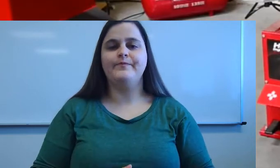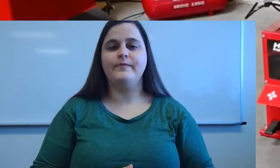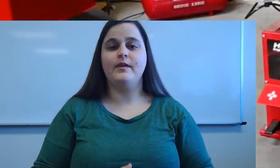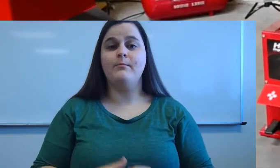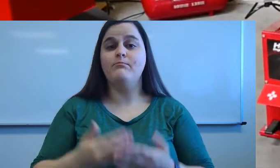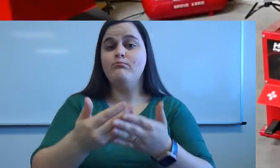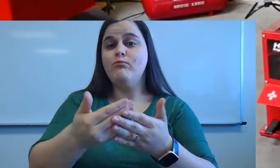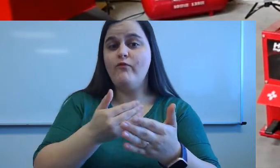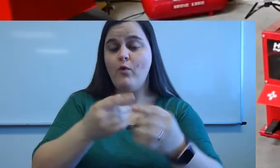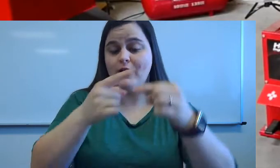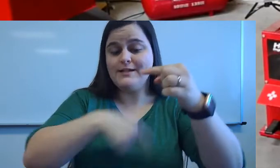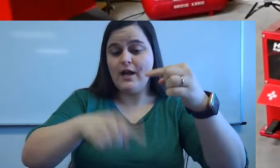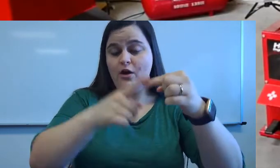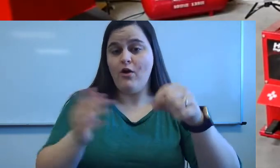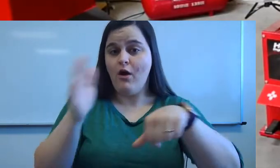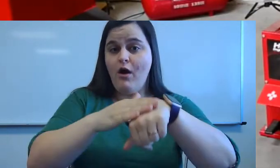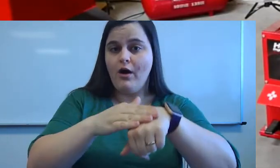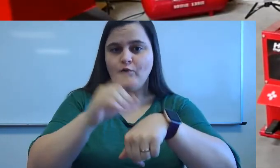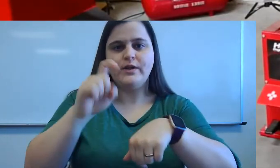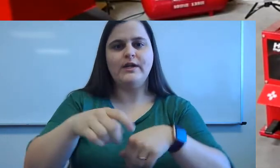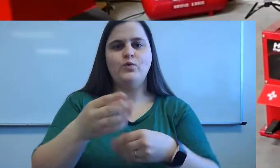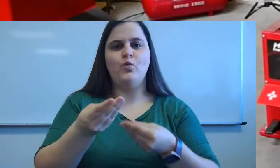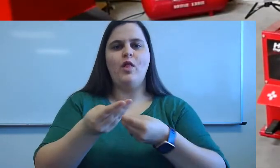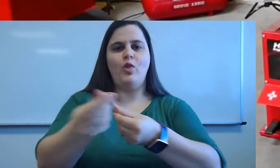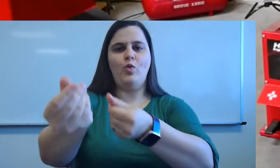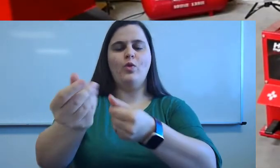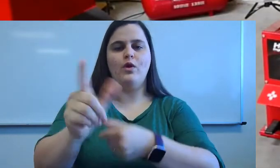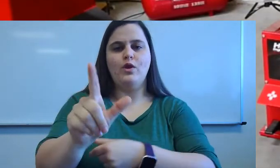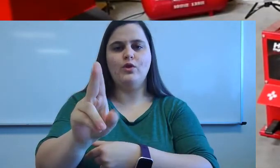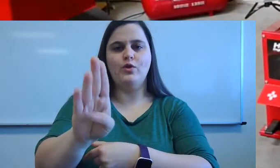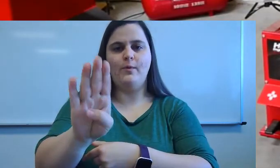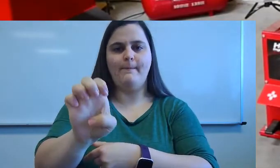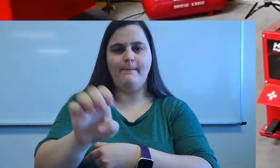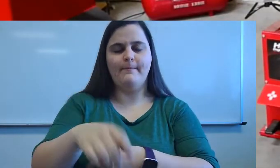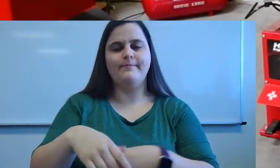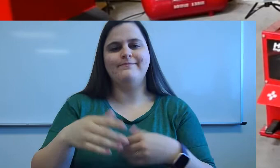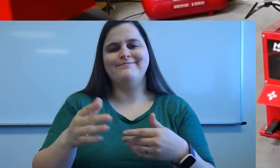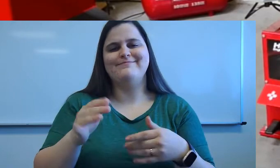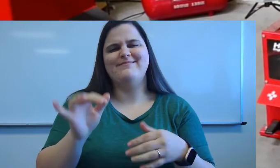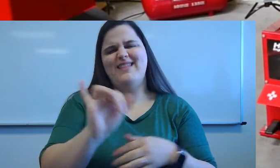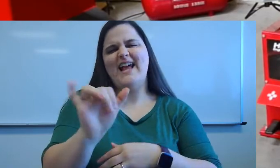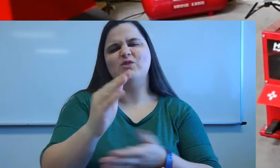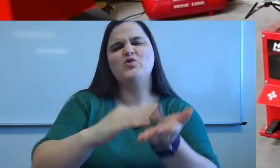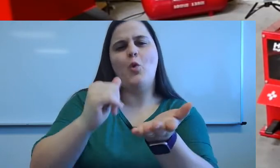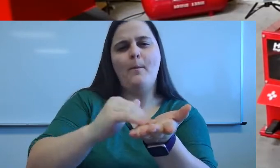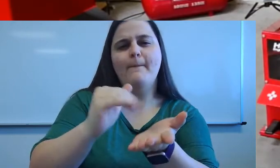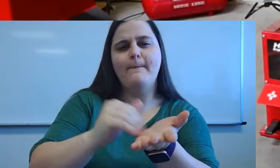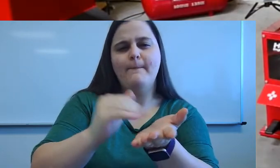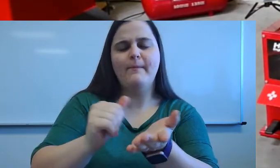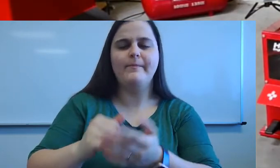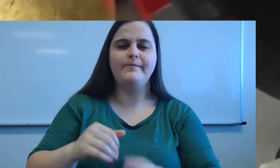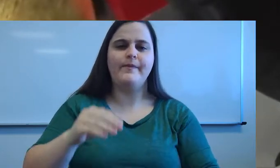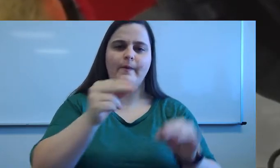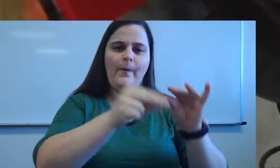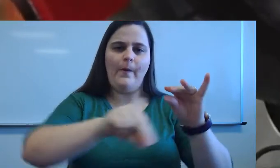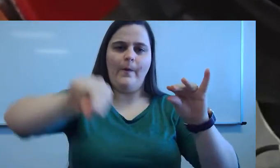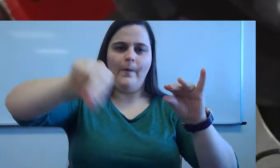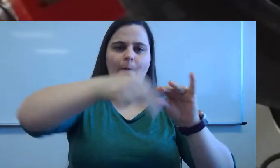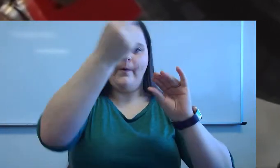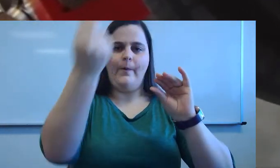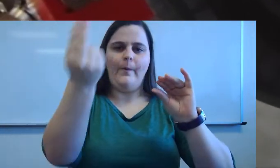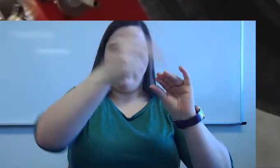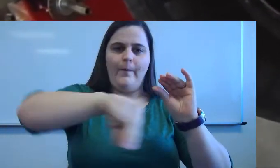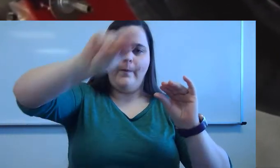the tire on, we need to lubricate it. We have some tire lube right here and it is basically just soap. So if we soap up the wheel